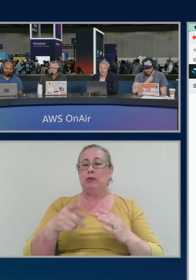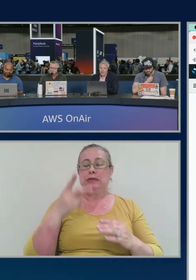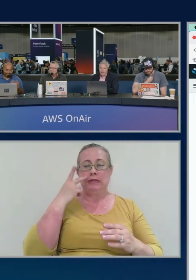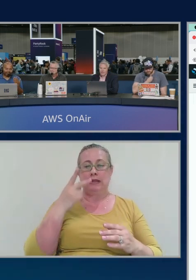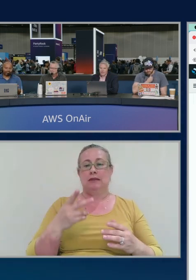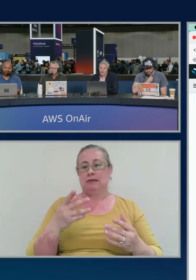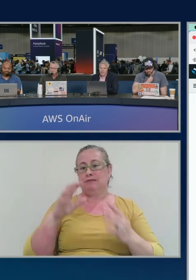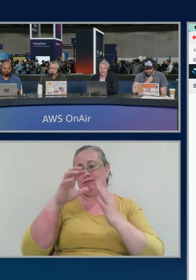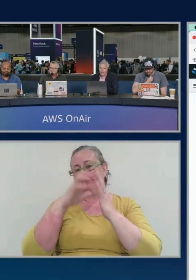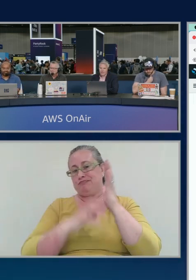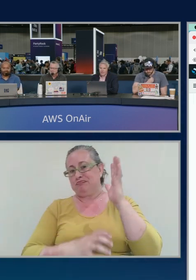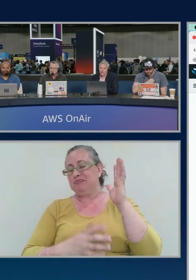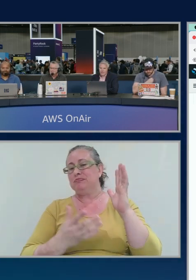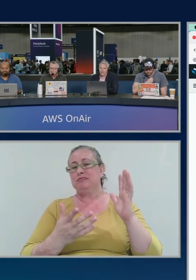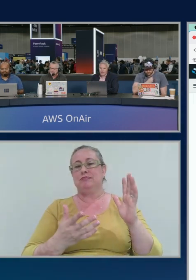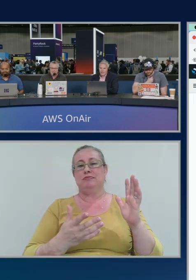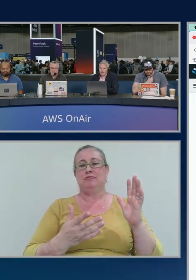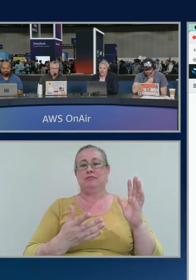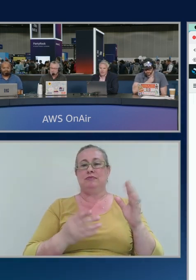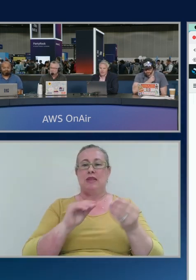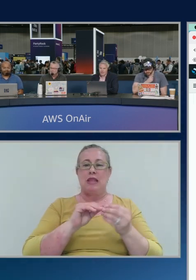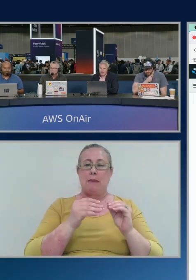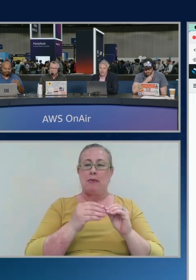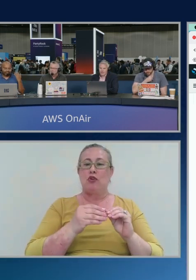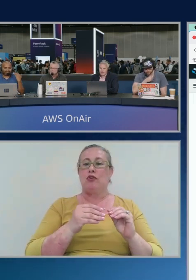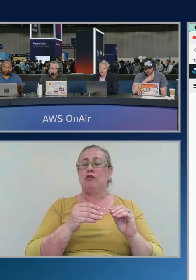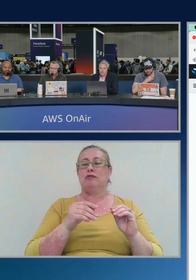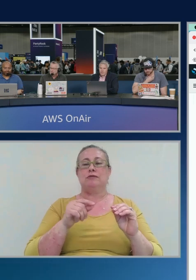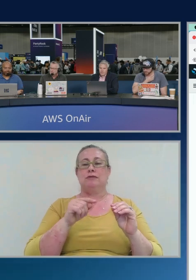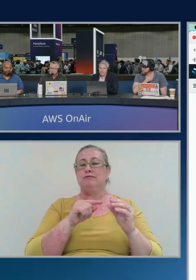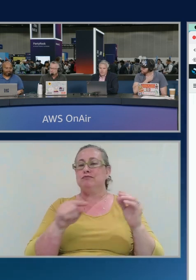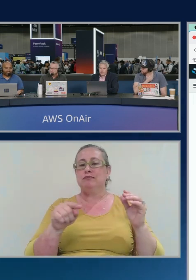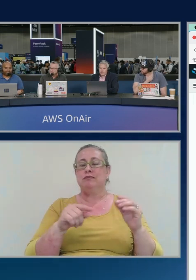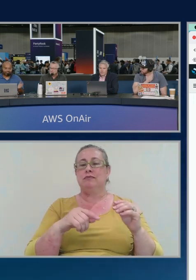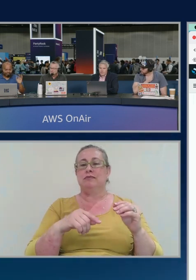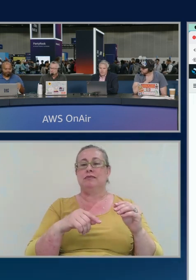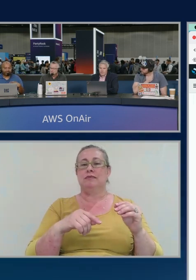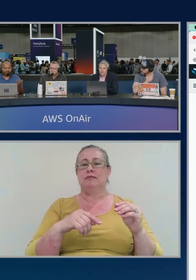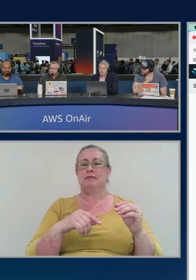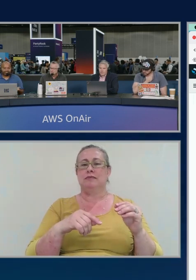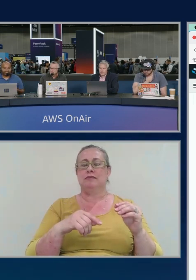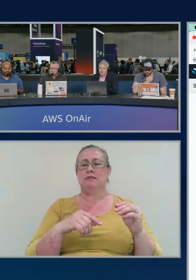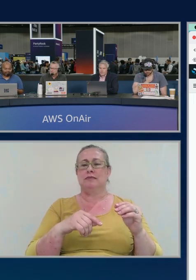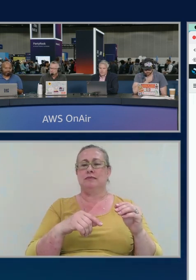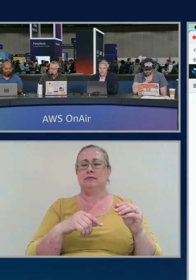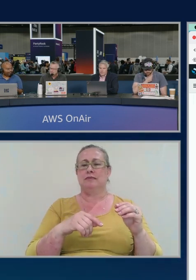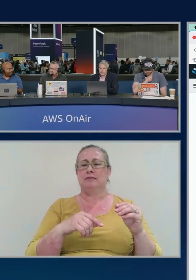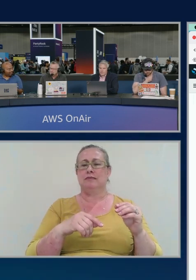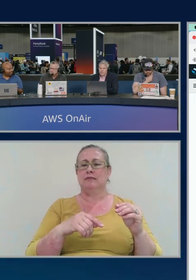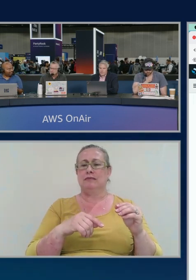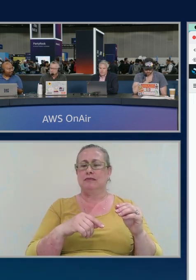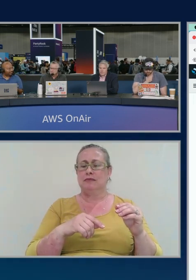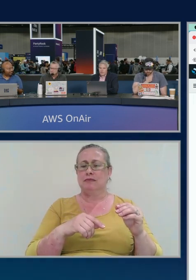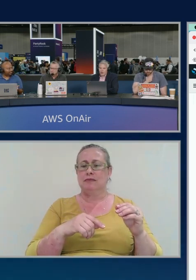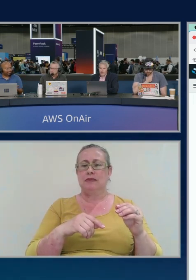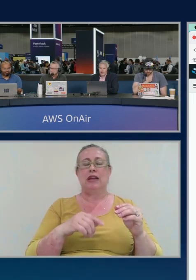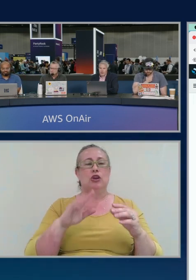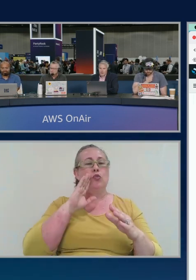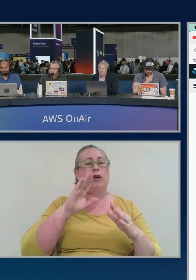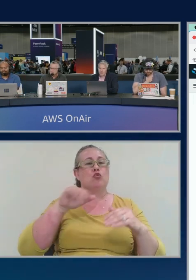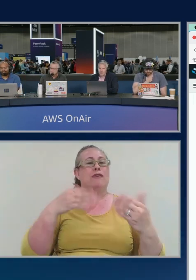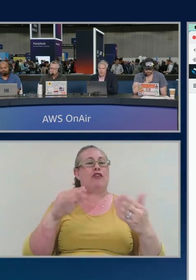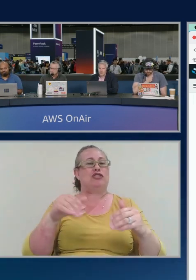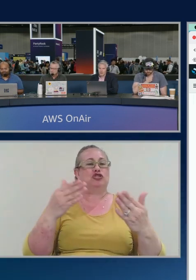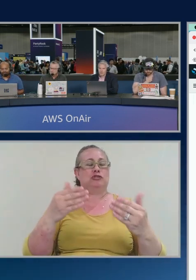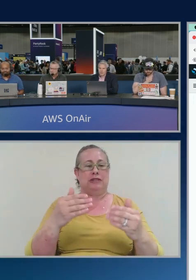have a number of shards, a number of replicas. And you're saying it's auto-refresh. So it keeps refreshing at a 15-minute interval. Okay. And it